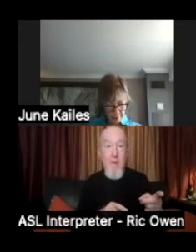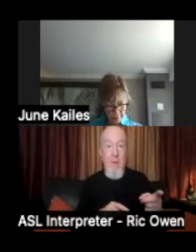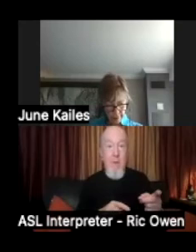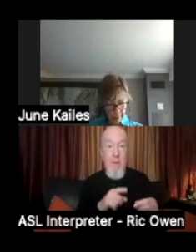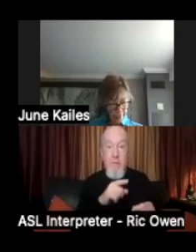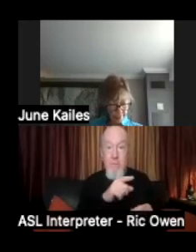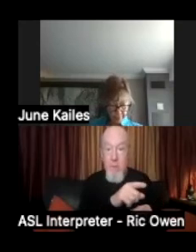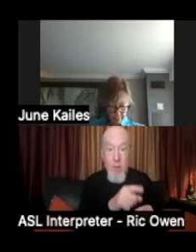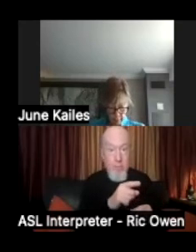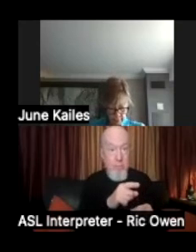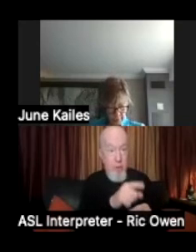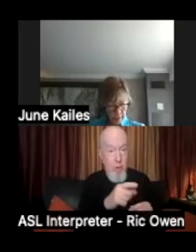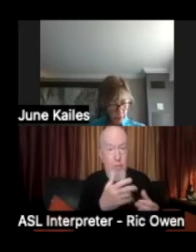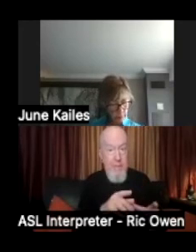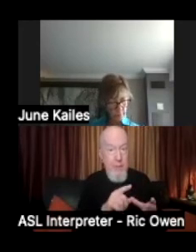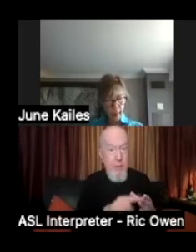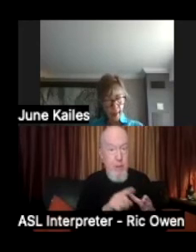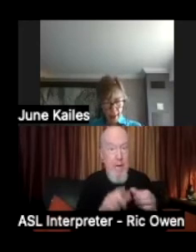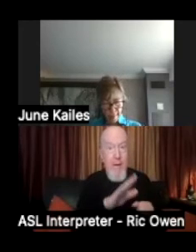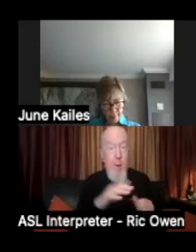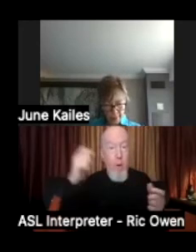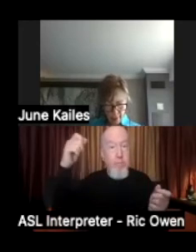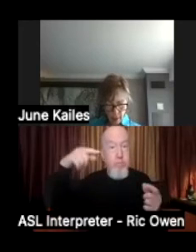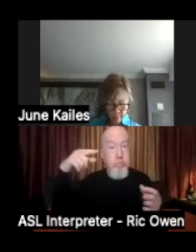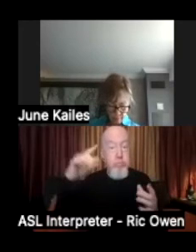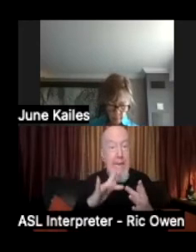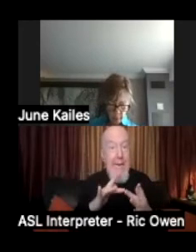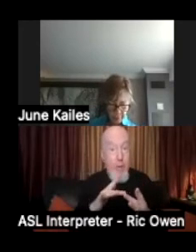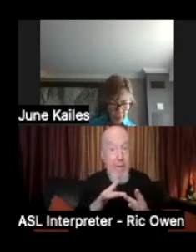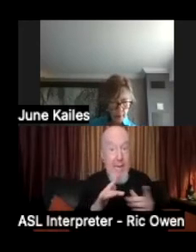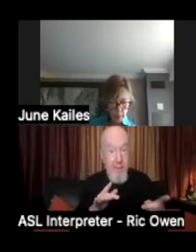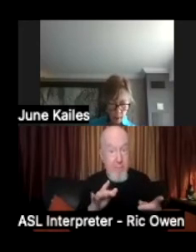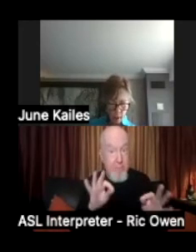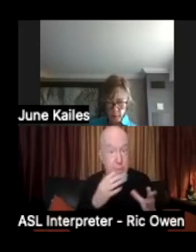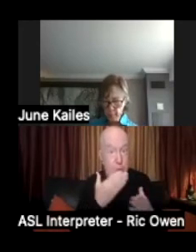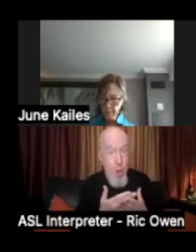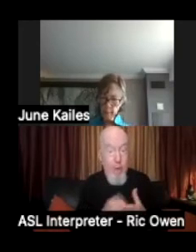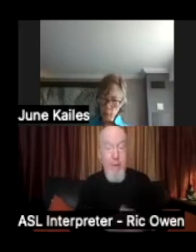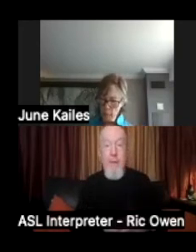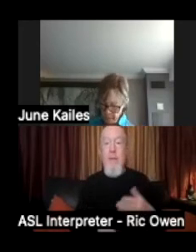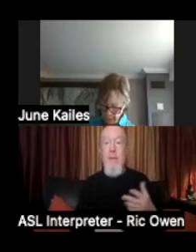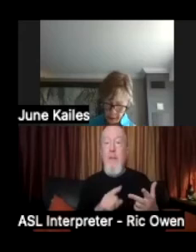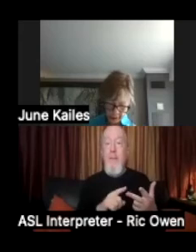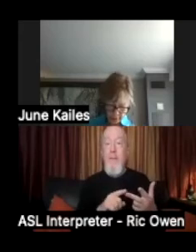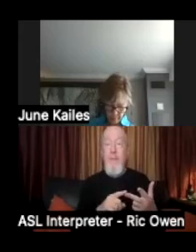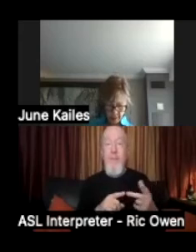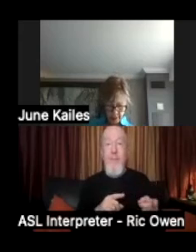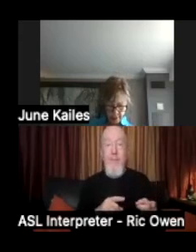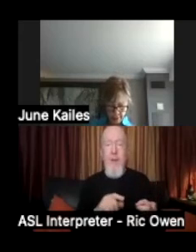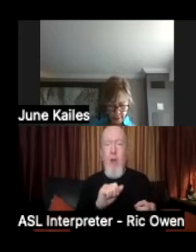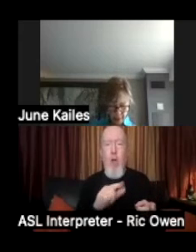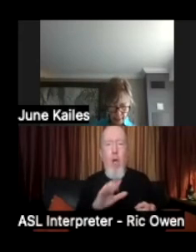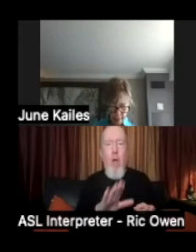connectivity and their internet skills? Have they labeled all of their mobility